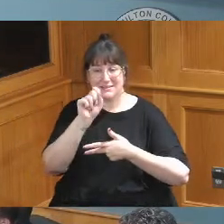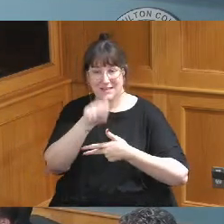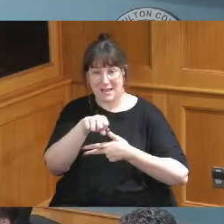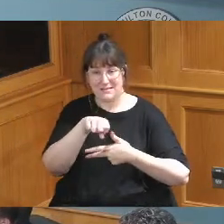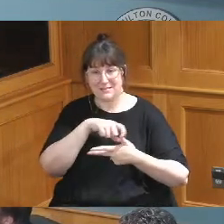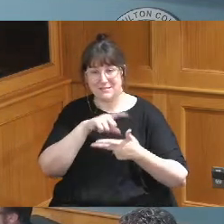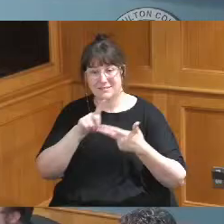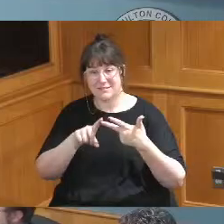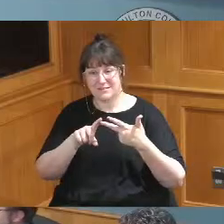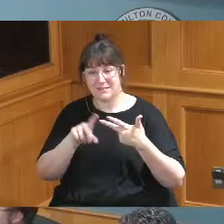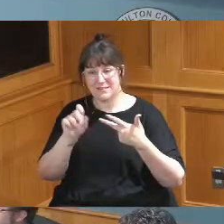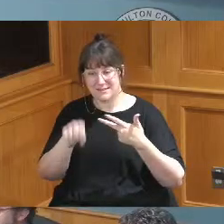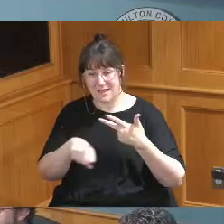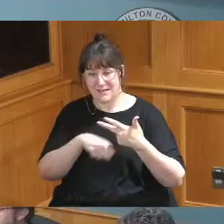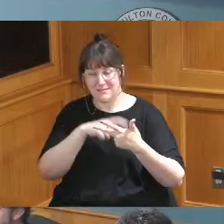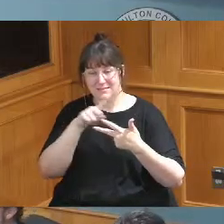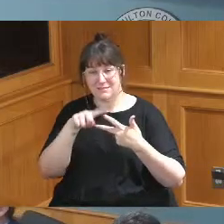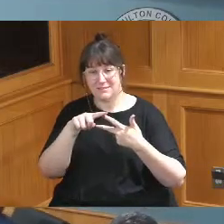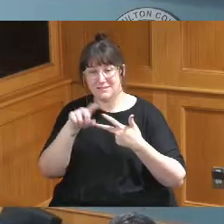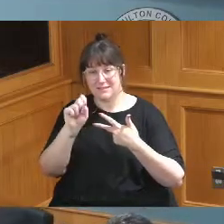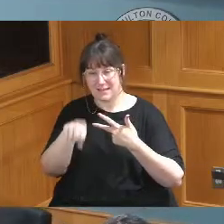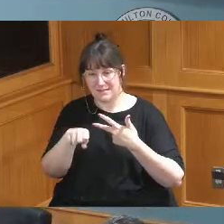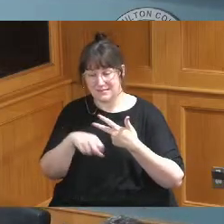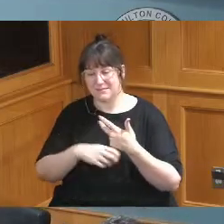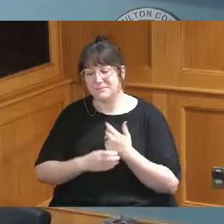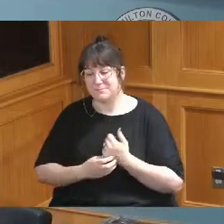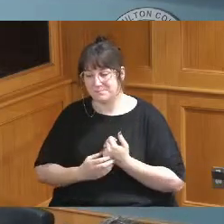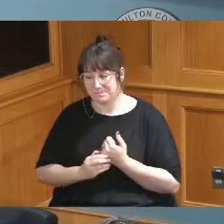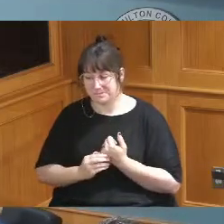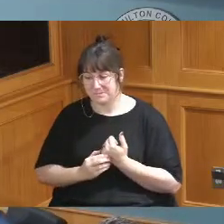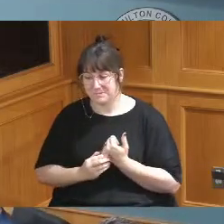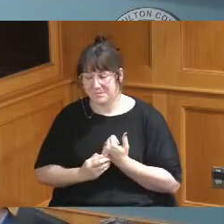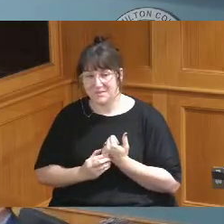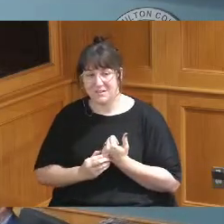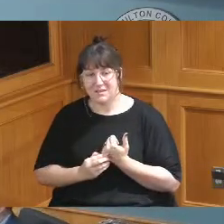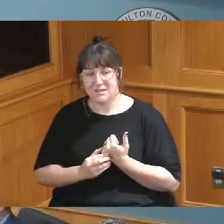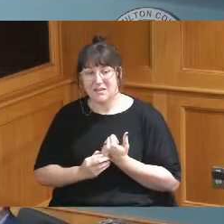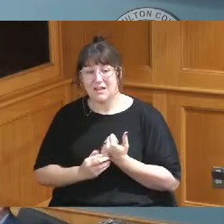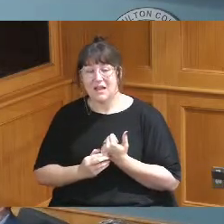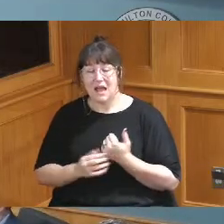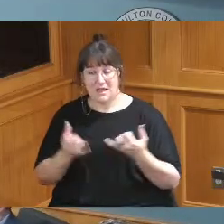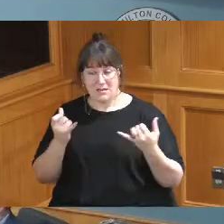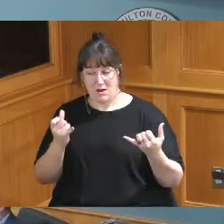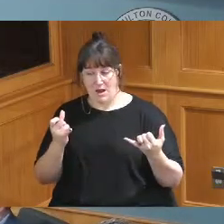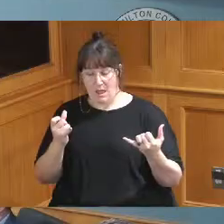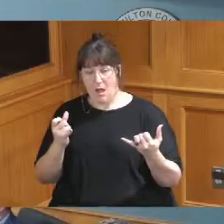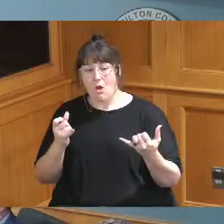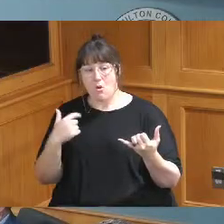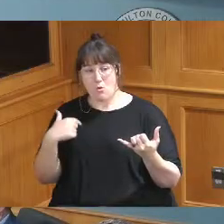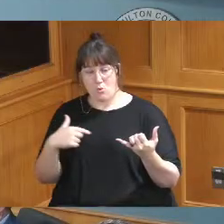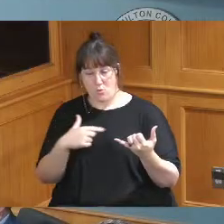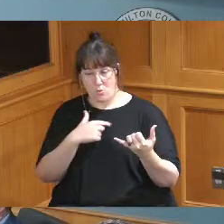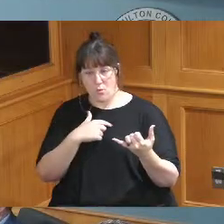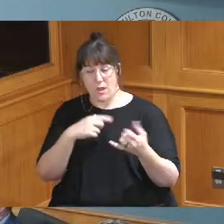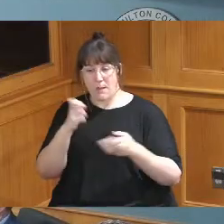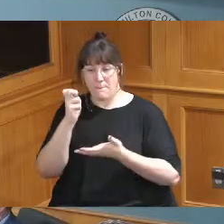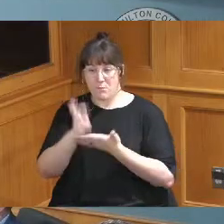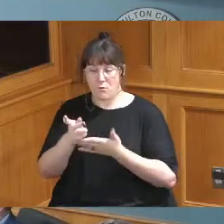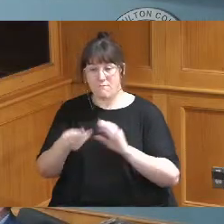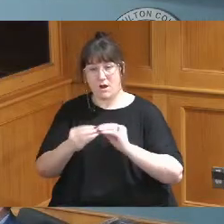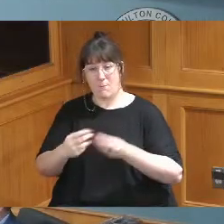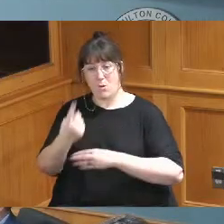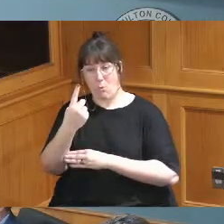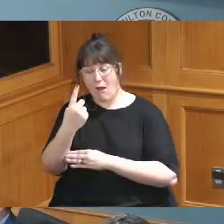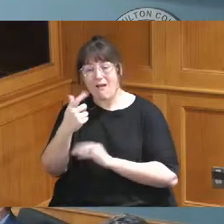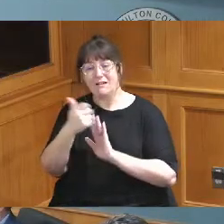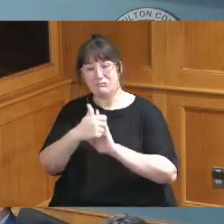Commissioner Summer Dumas? Yes. Commissioner Reese? Yes. Thank you. And then I'm going to move that we approve of the regular agenda item number 1.